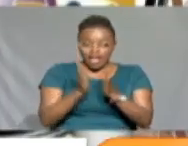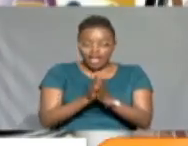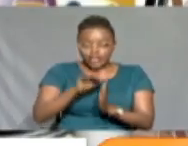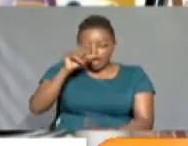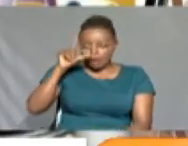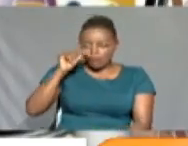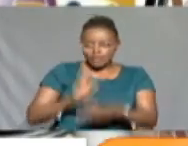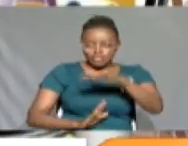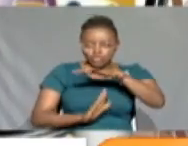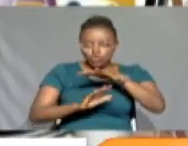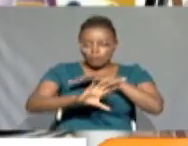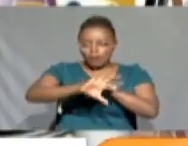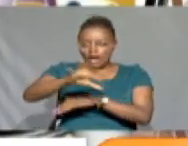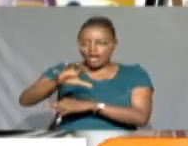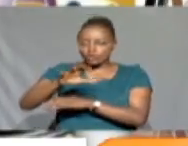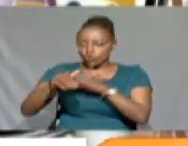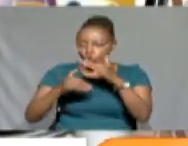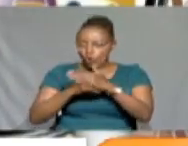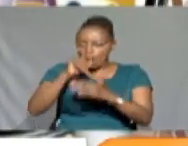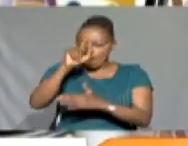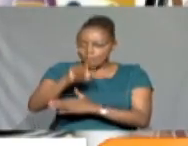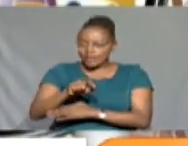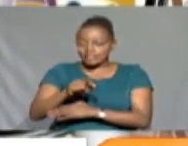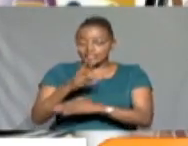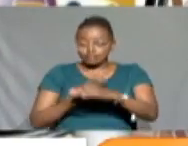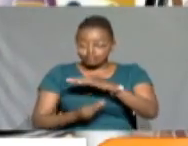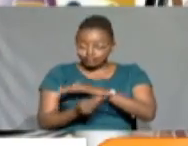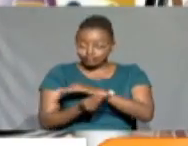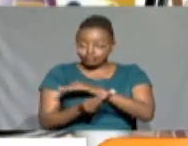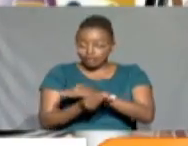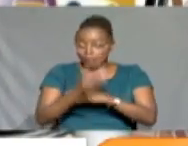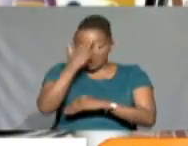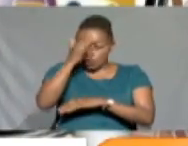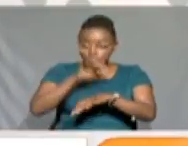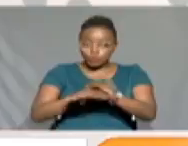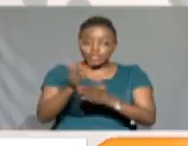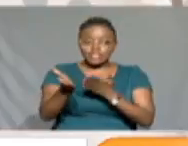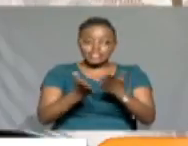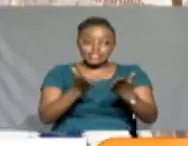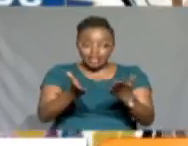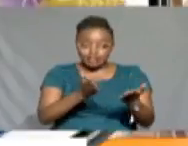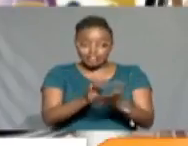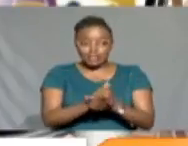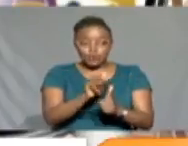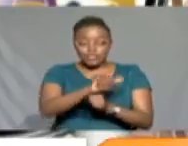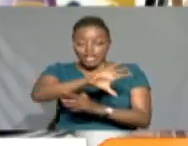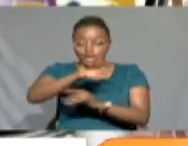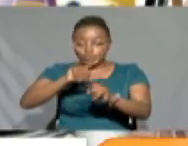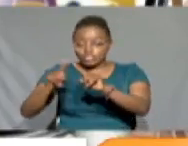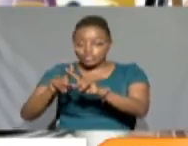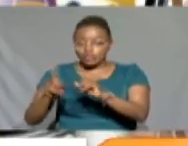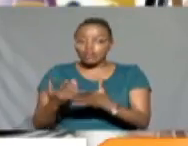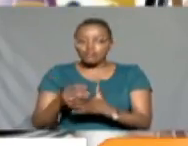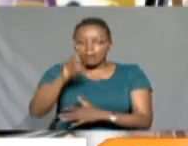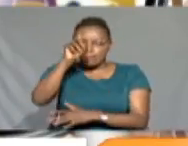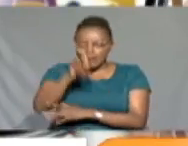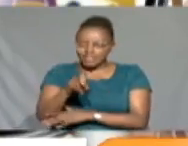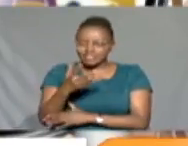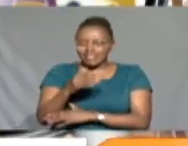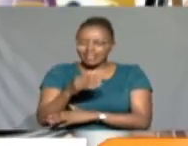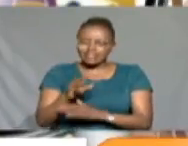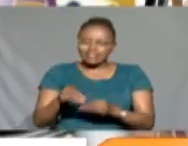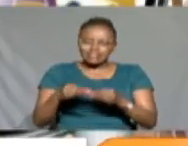as the top counties where one had to part with a bribe to get a service. As it emerged that in Wajir County, one had to part with up